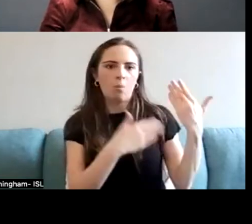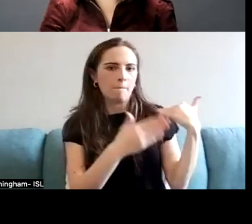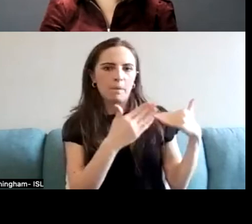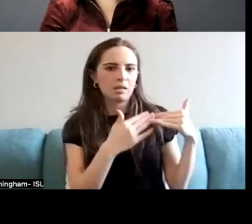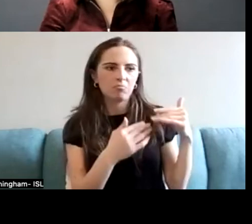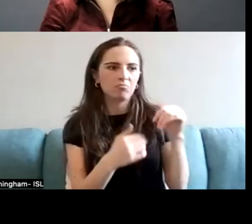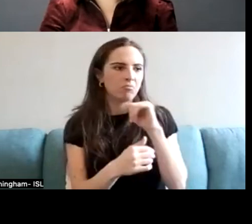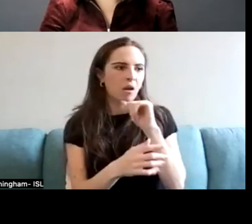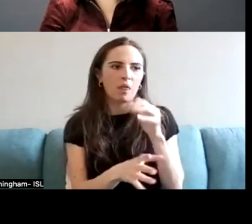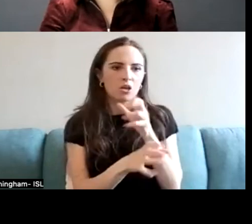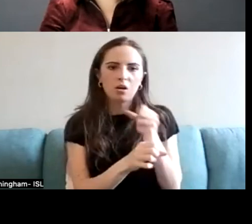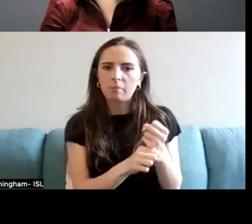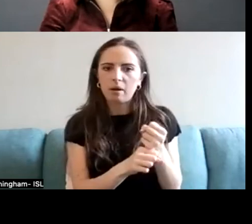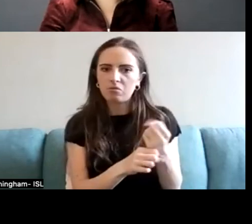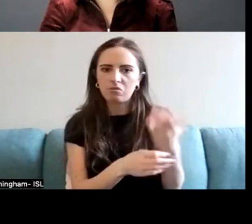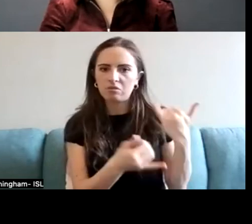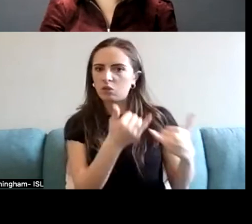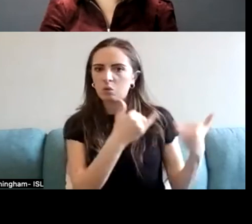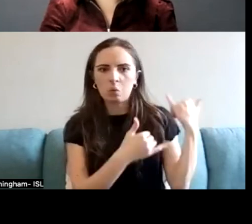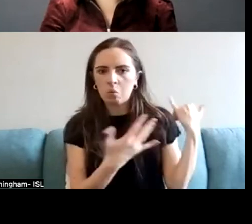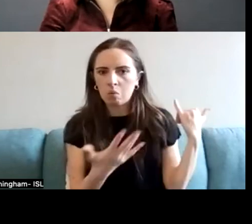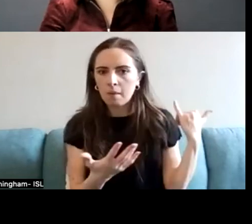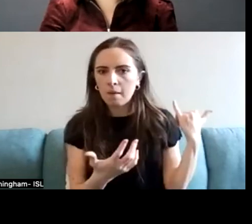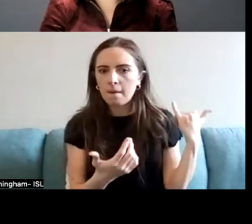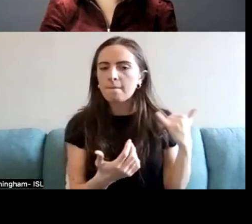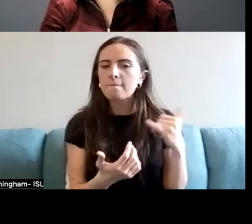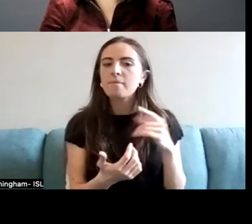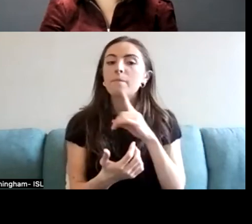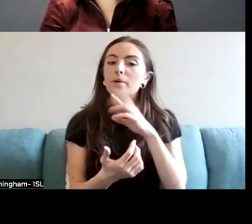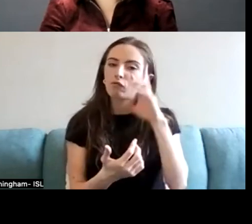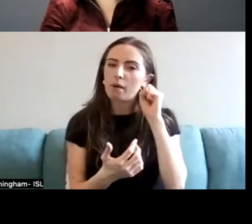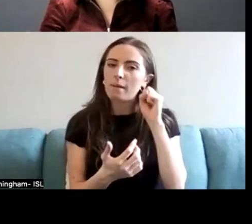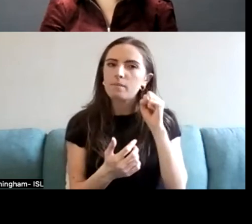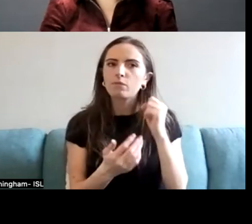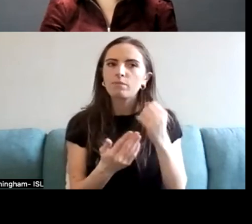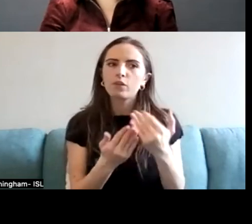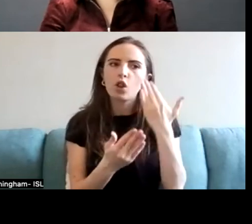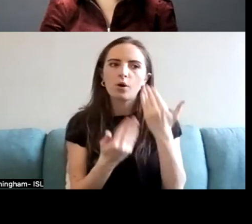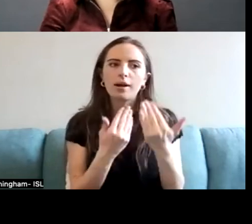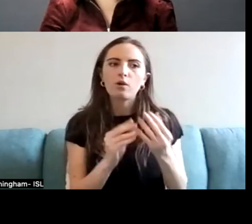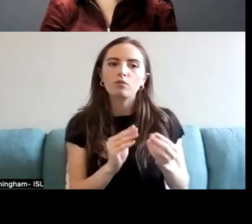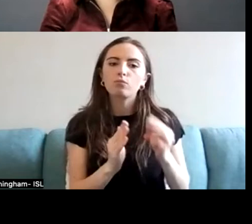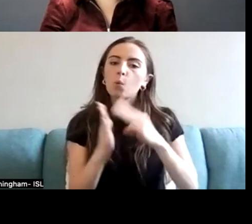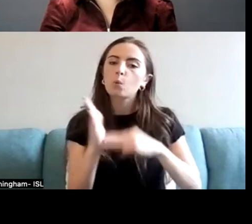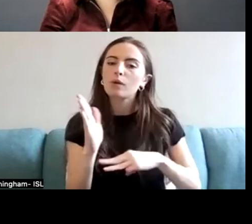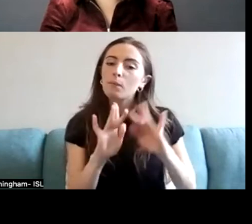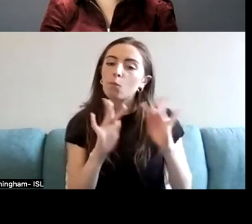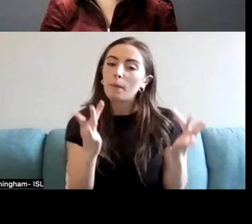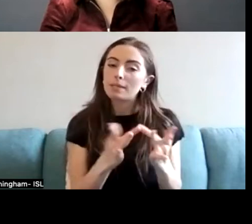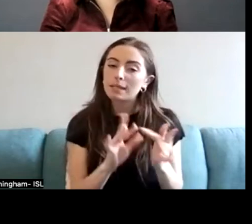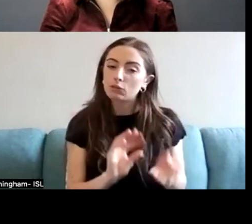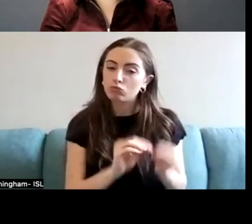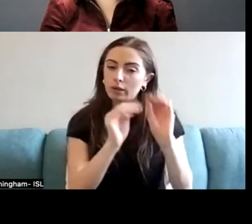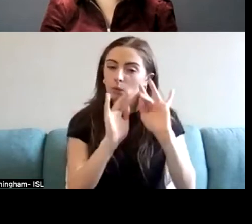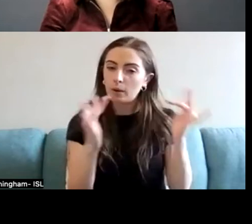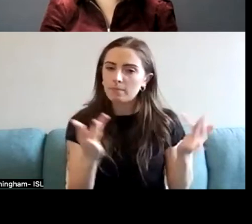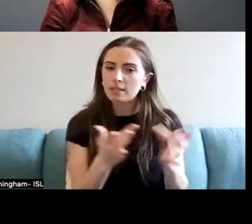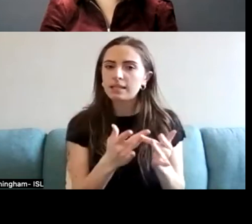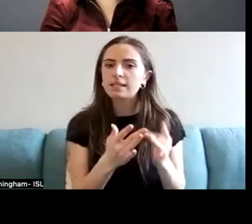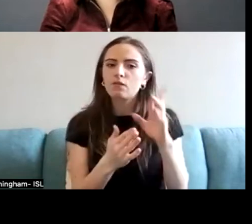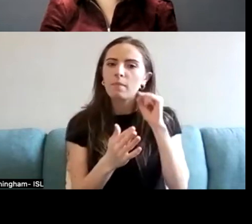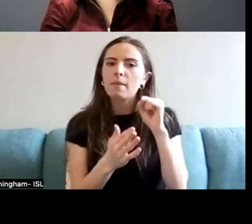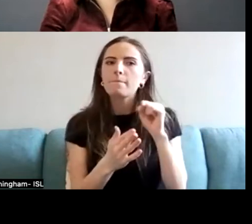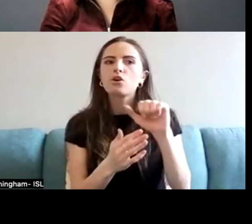days. But all I remember is from when I was learning how to program websites and different things is the content, like alt text